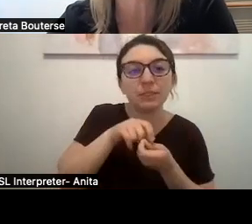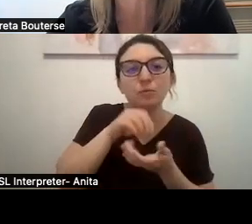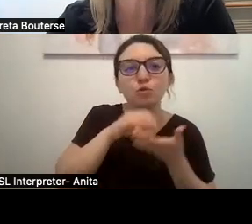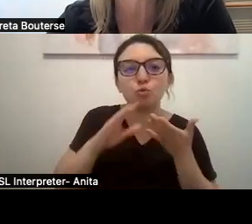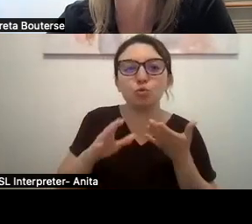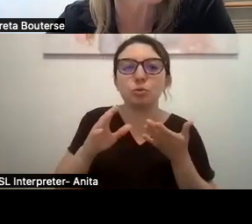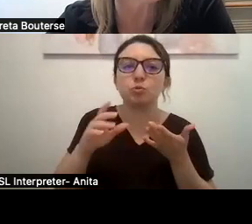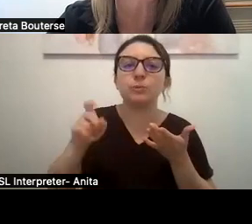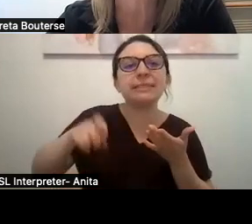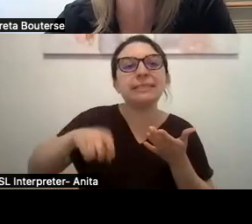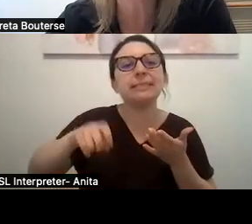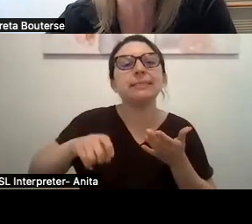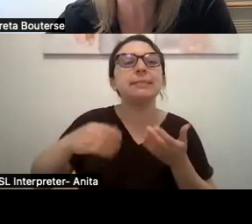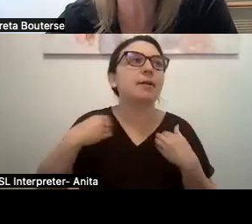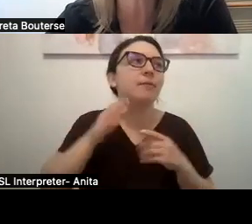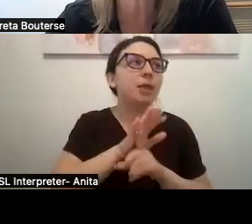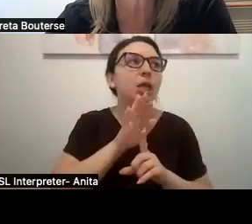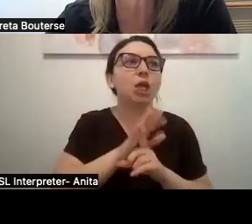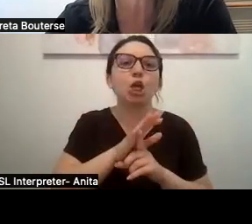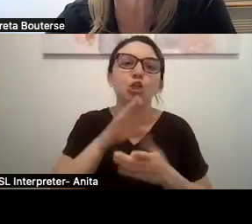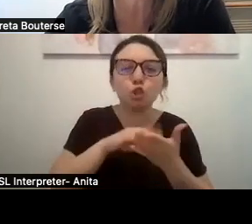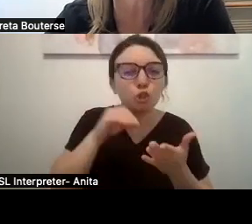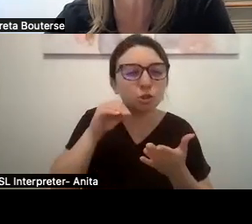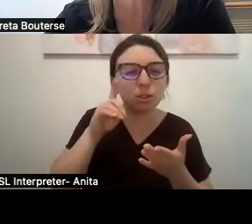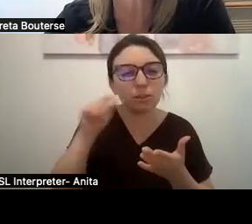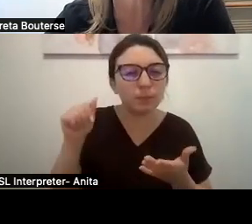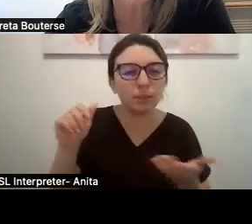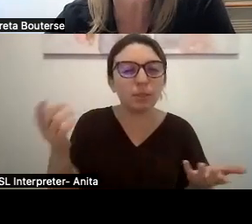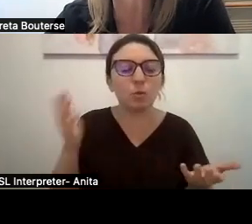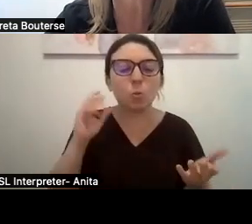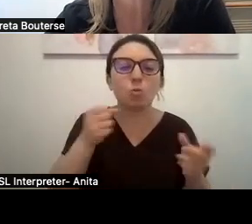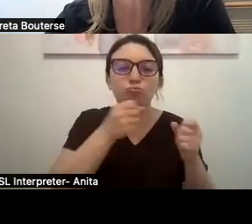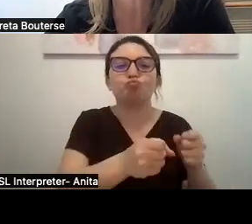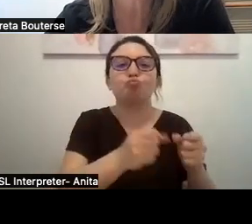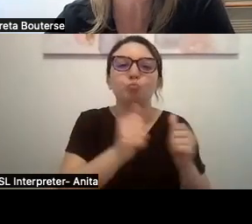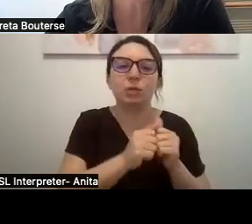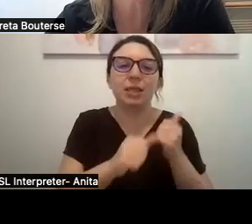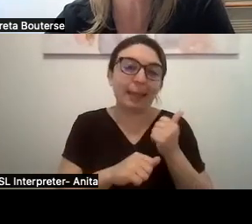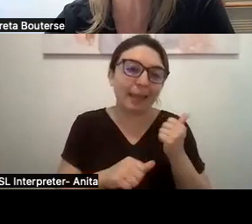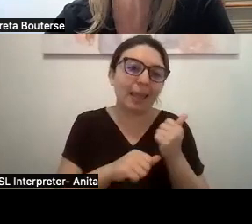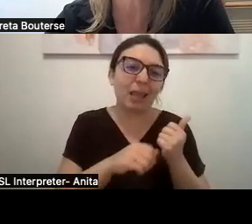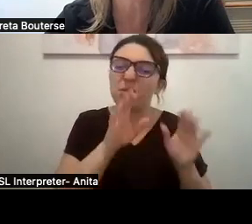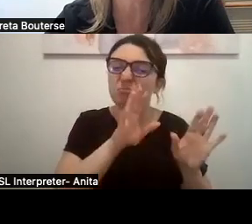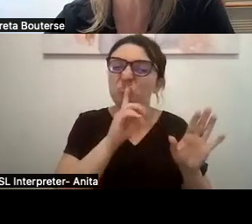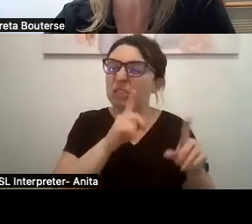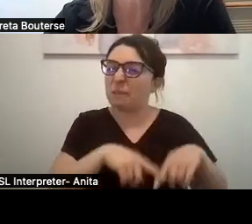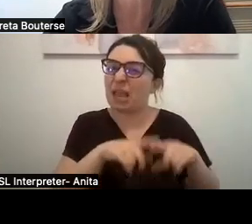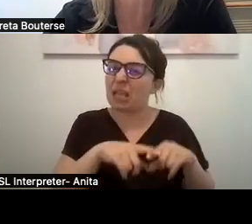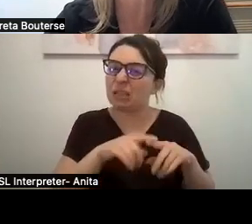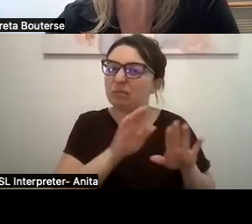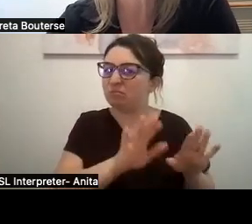to us, students who have specific learning disabilities who may be assigned an aide, but that's on a case-to-case